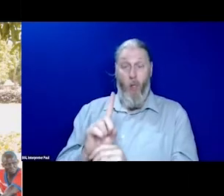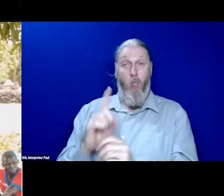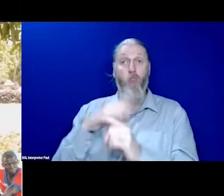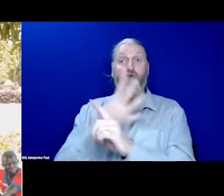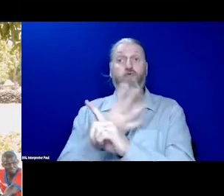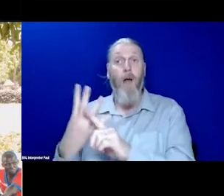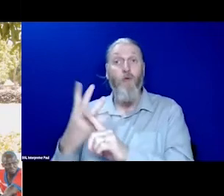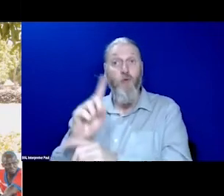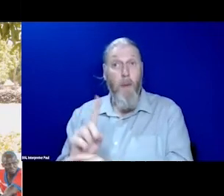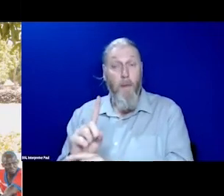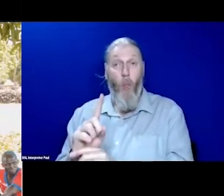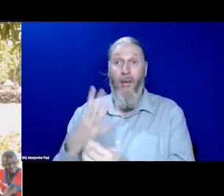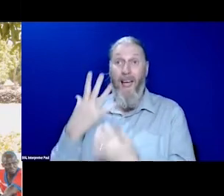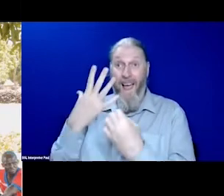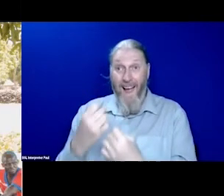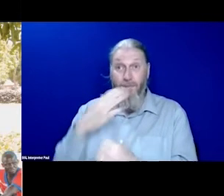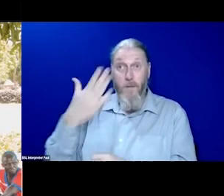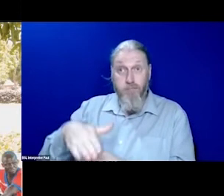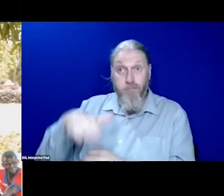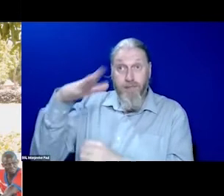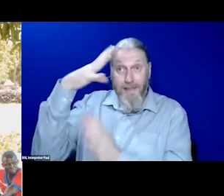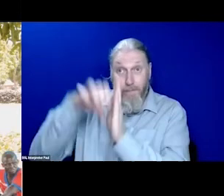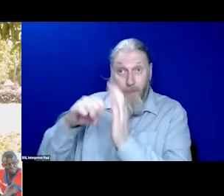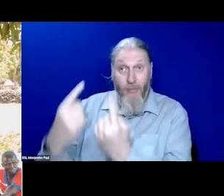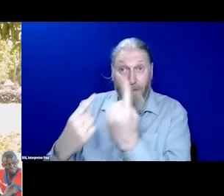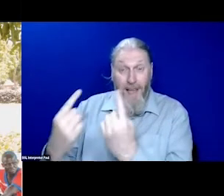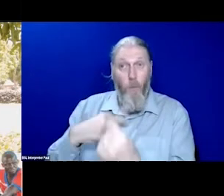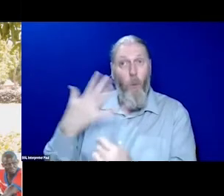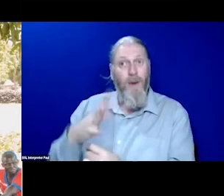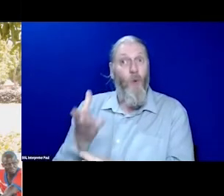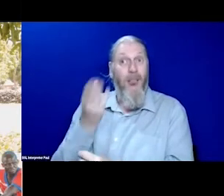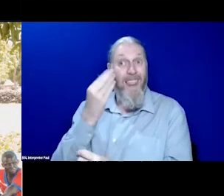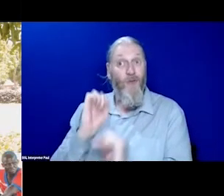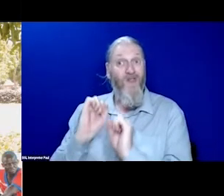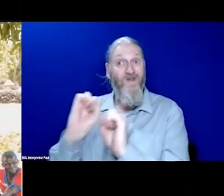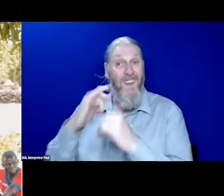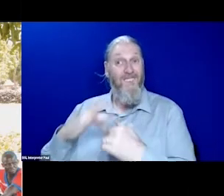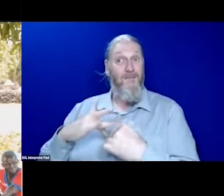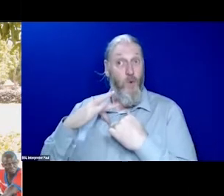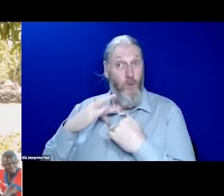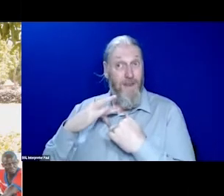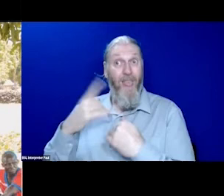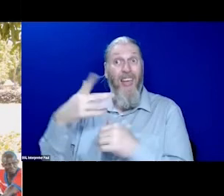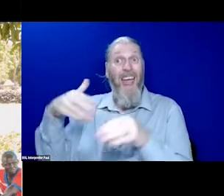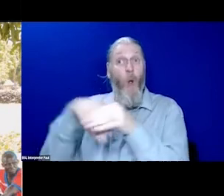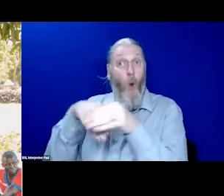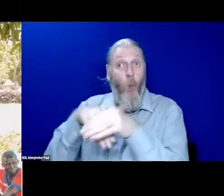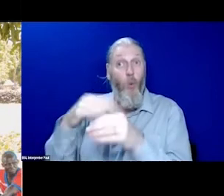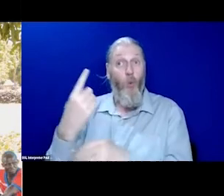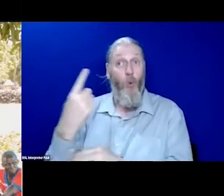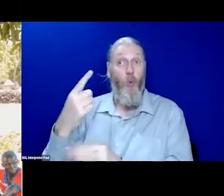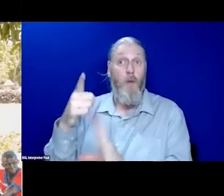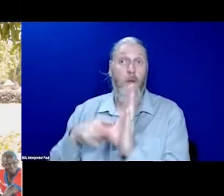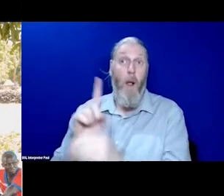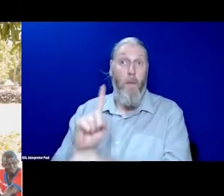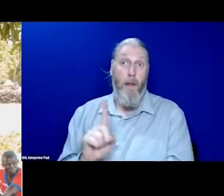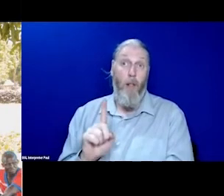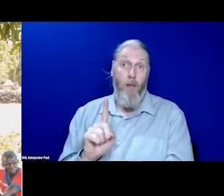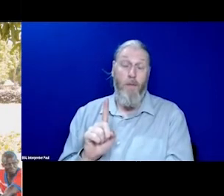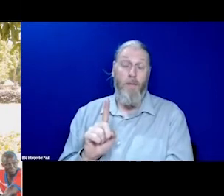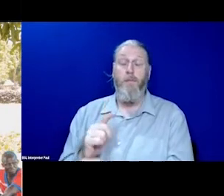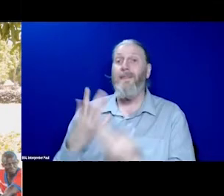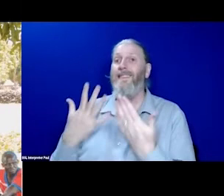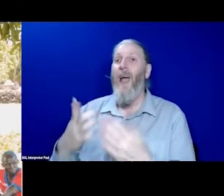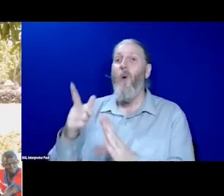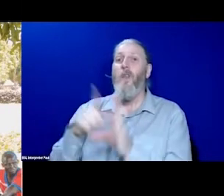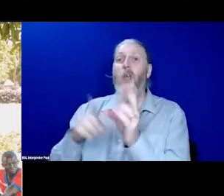lived experience and local knowledge. And this includes listening and acting on the desires of young people. Young people are feeling